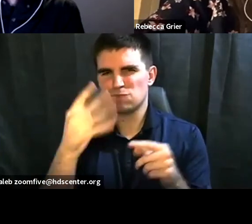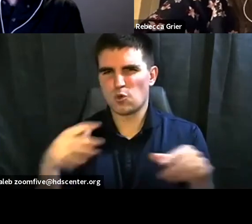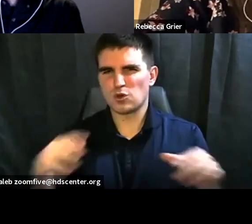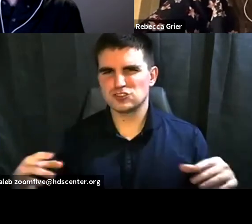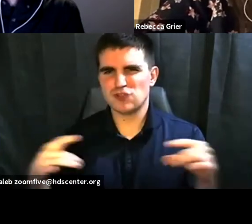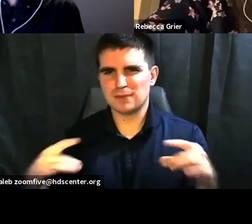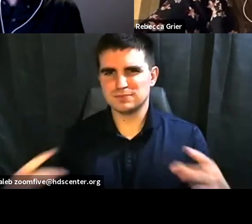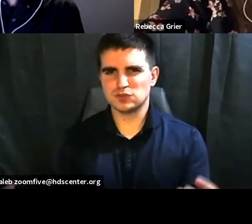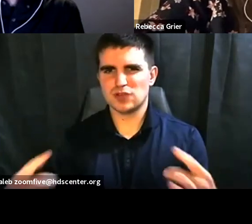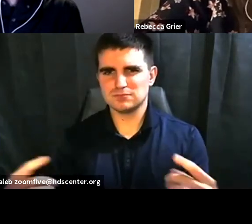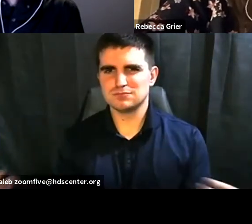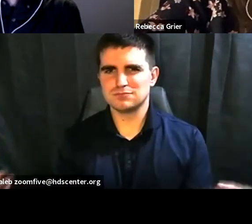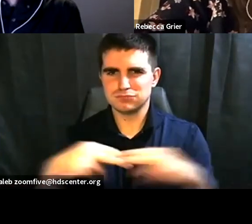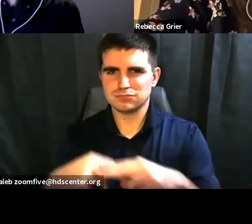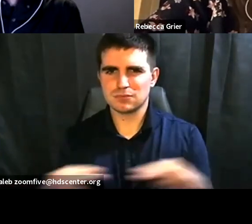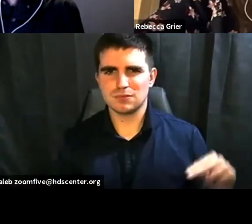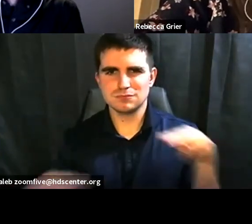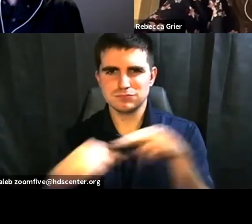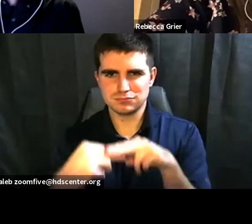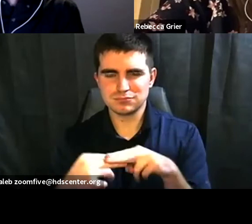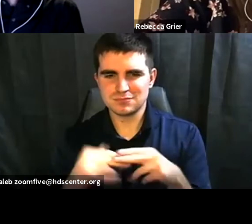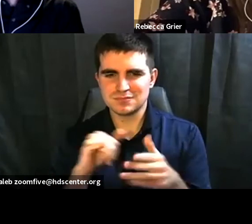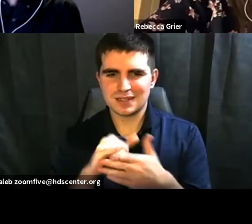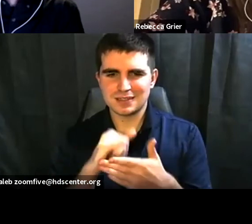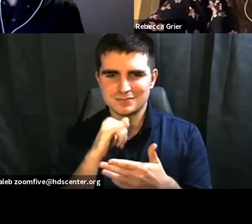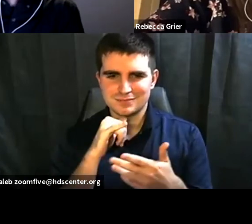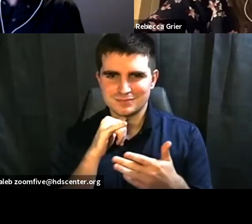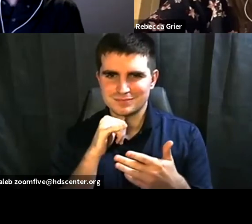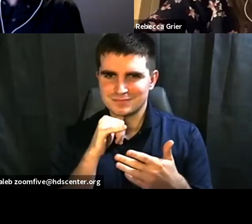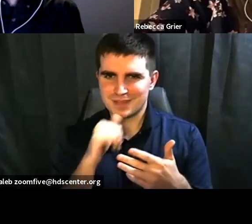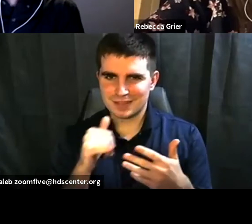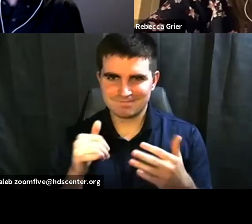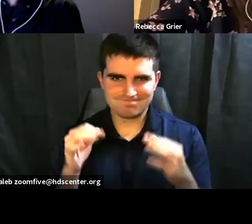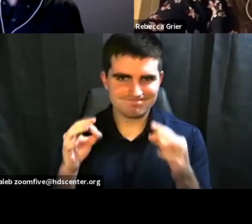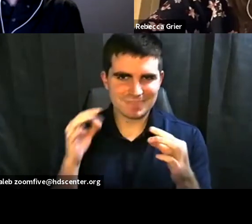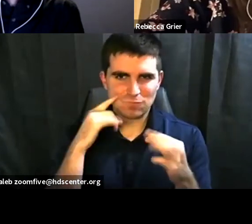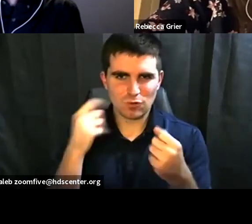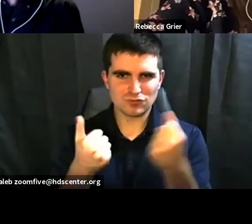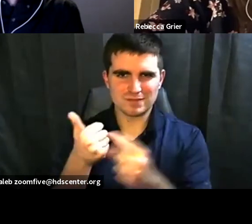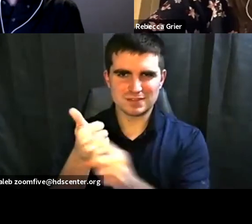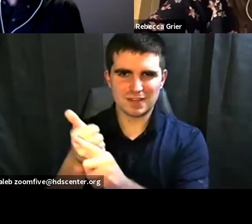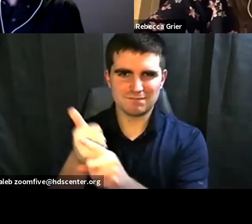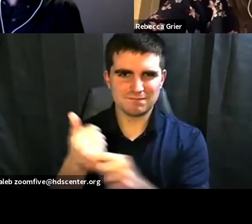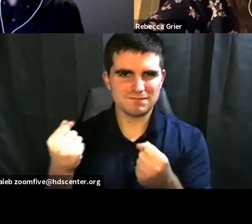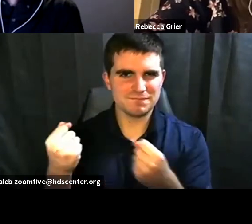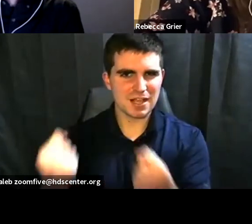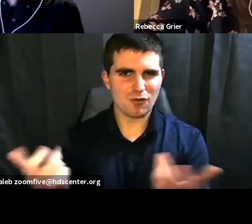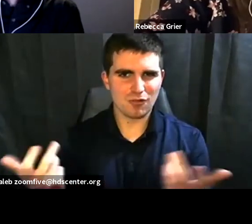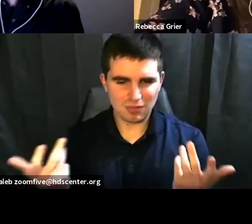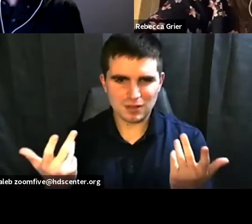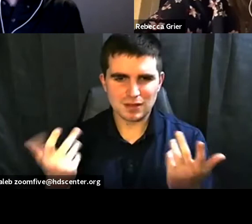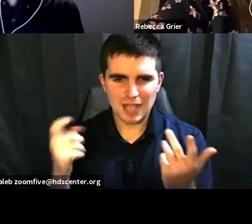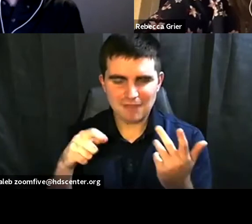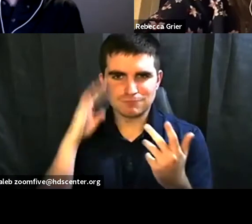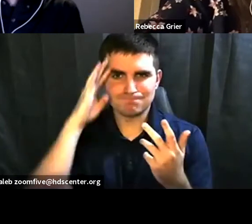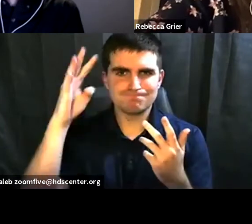That's not going to be really feasible for an autonomous vehicle likely to do. And so you're going to have to come up with a better